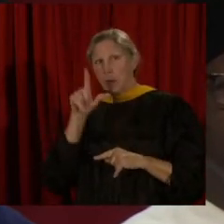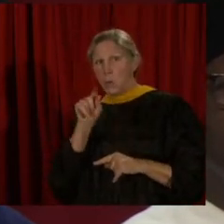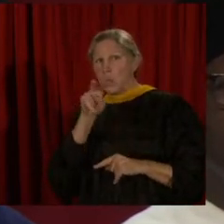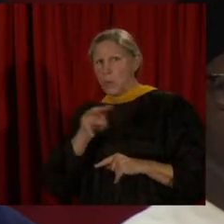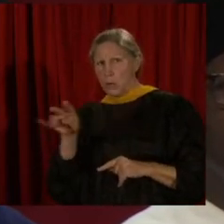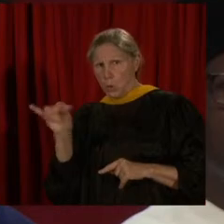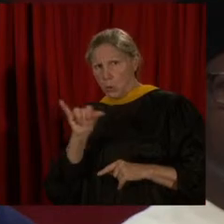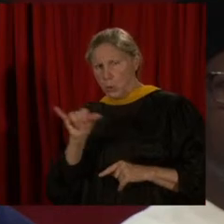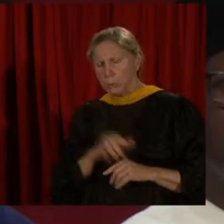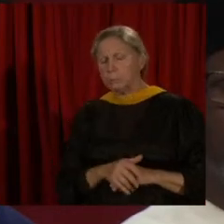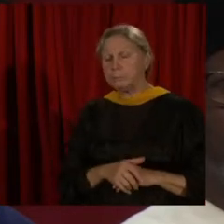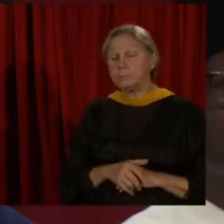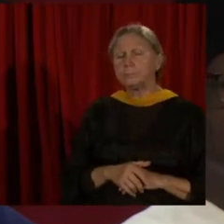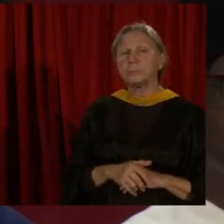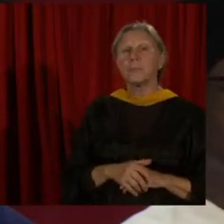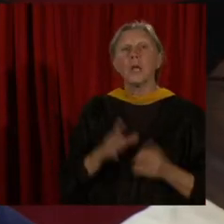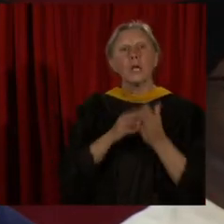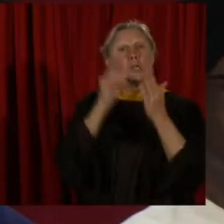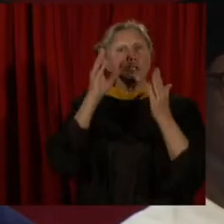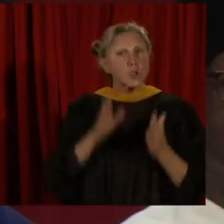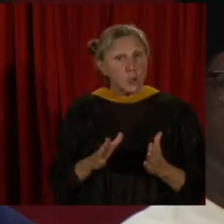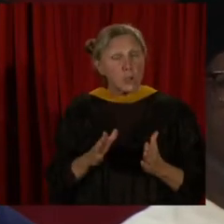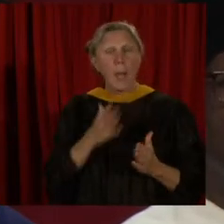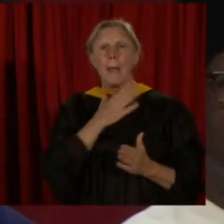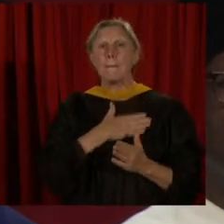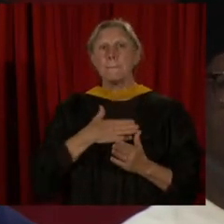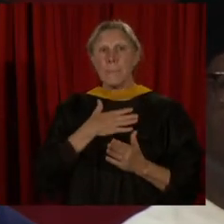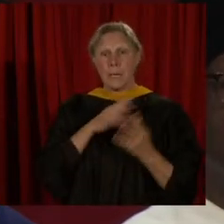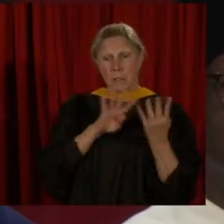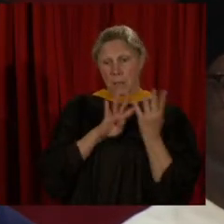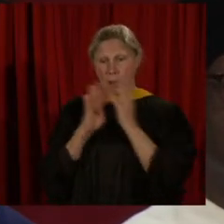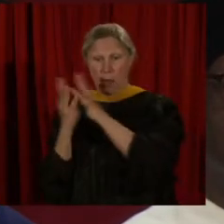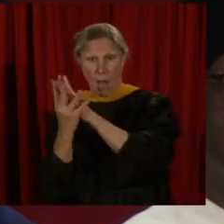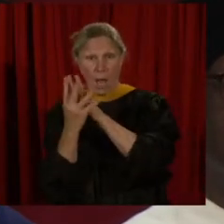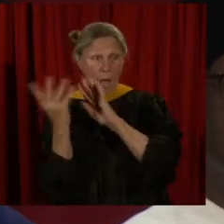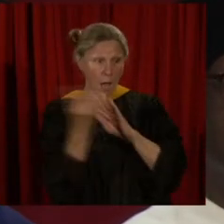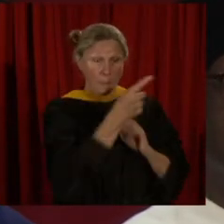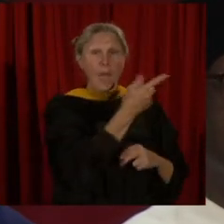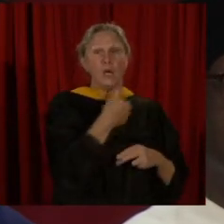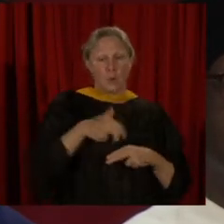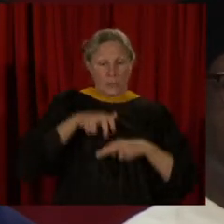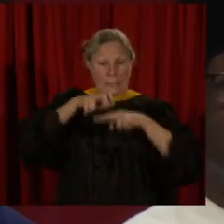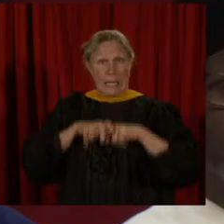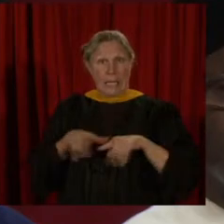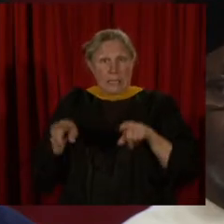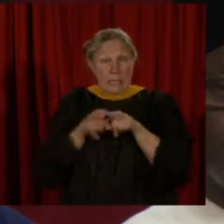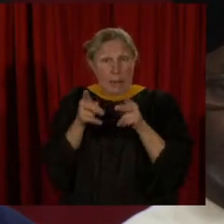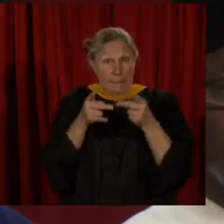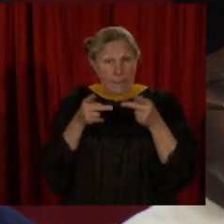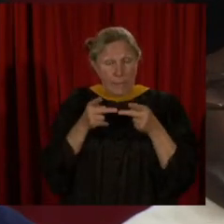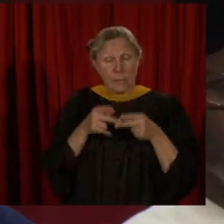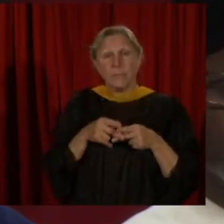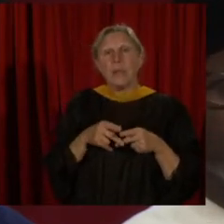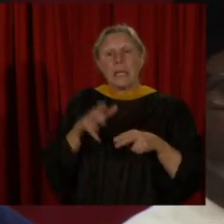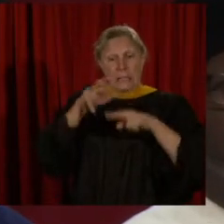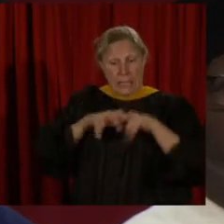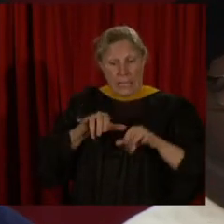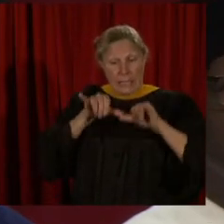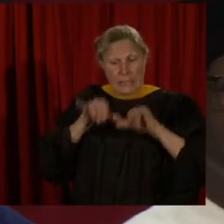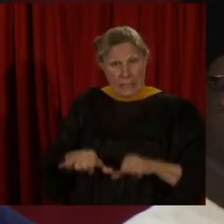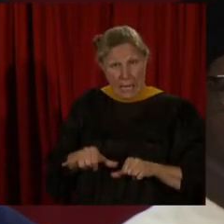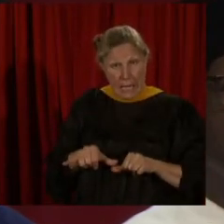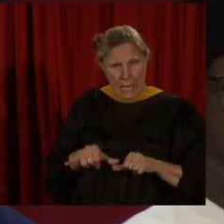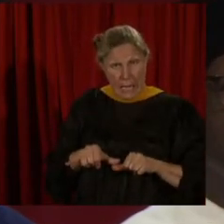2022. Students, please return to your seats after crossing the stage. Remain seated during the